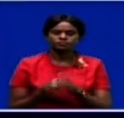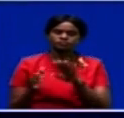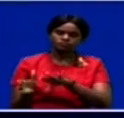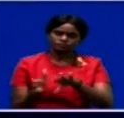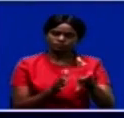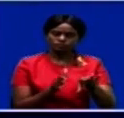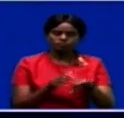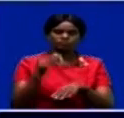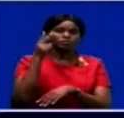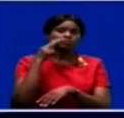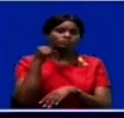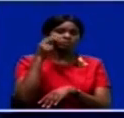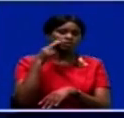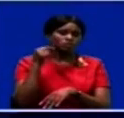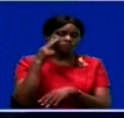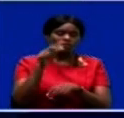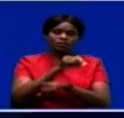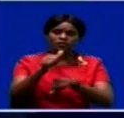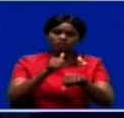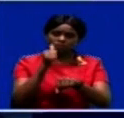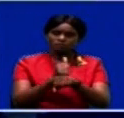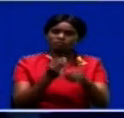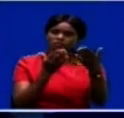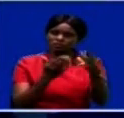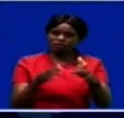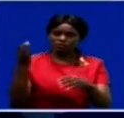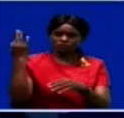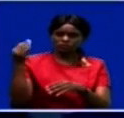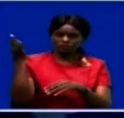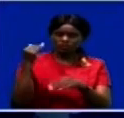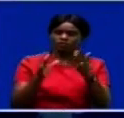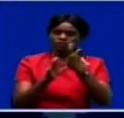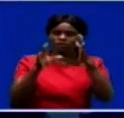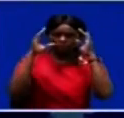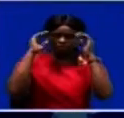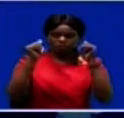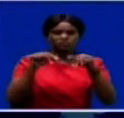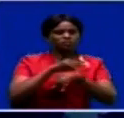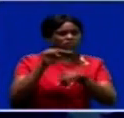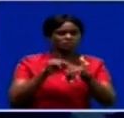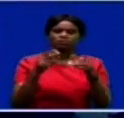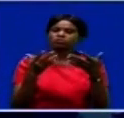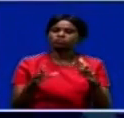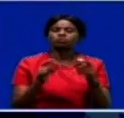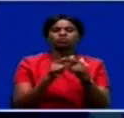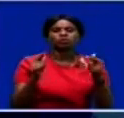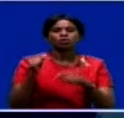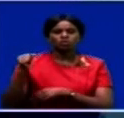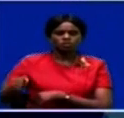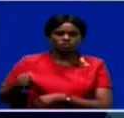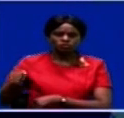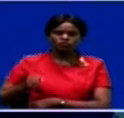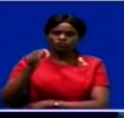And the Bemba royal establishment has described the death of the former vice president as a loss to the nation. Paramount